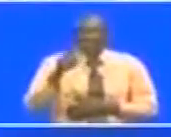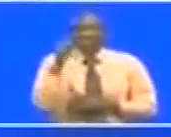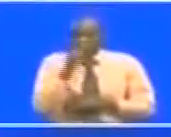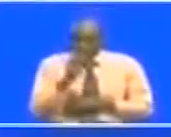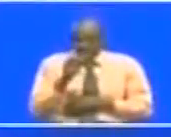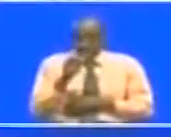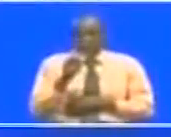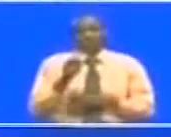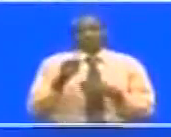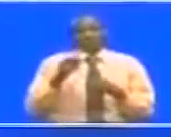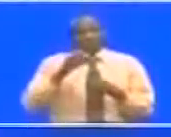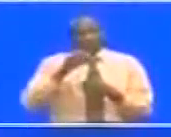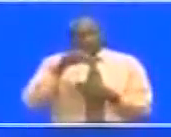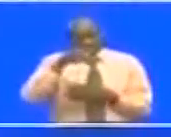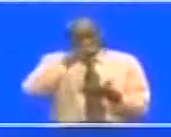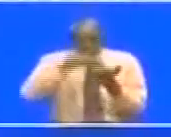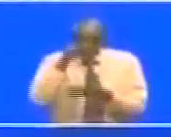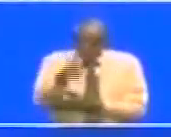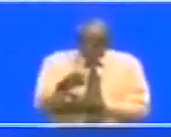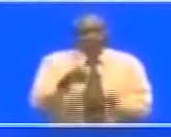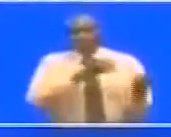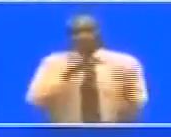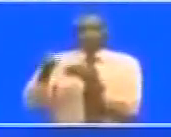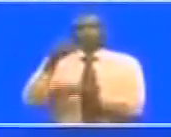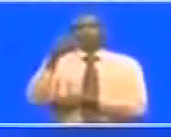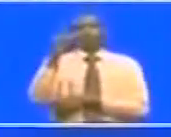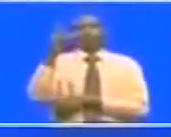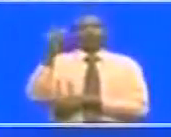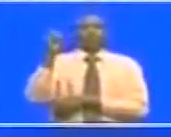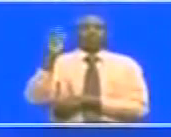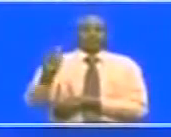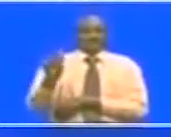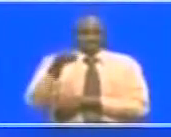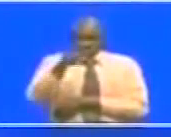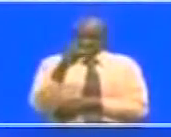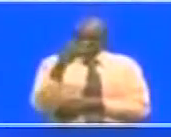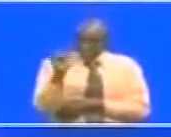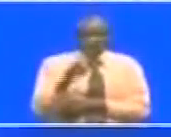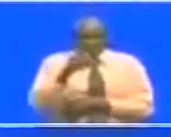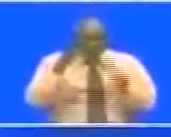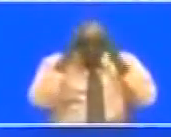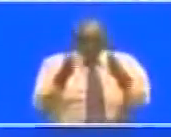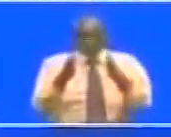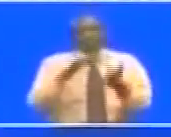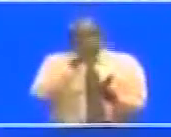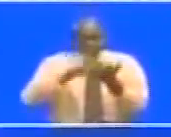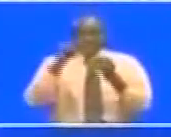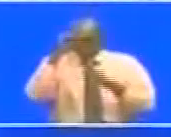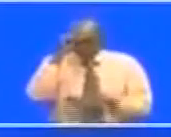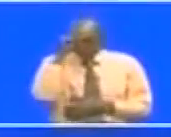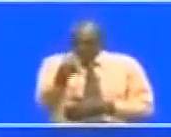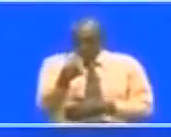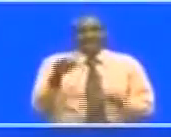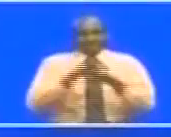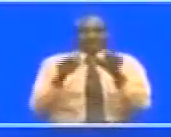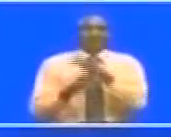Tanzania's capital to the more centrally located city of Dodoma. Dar es Salaam, however, remains the focus of the central government bureaucracy.